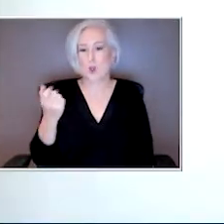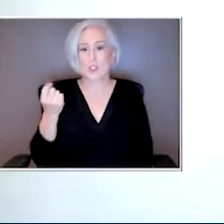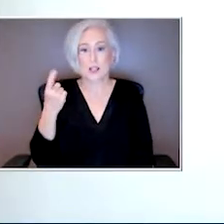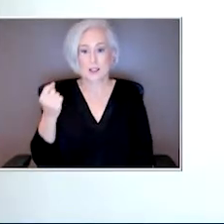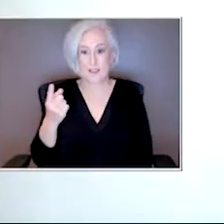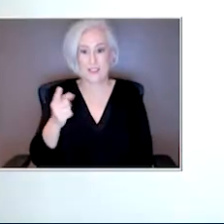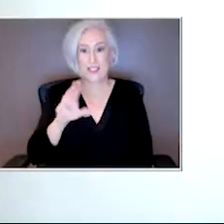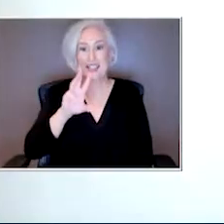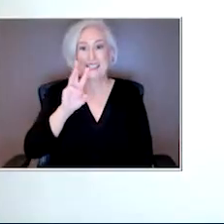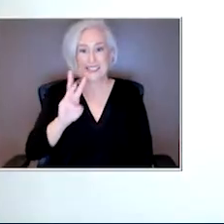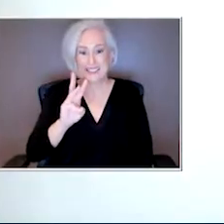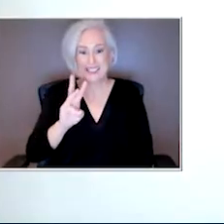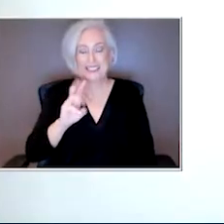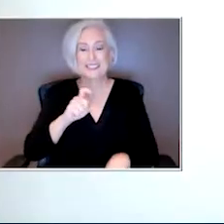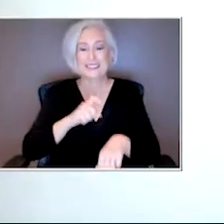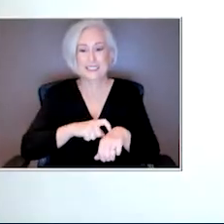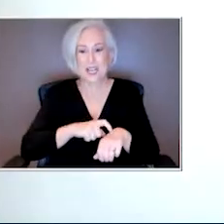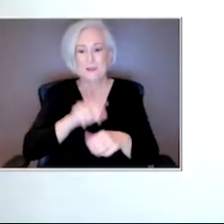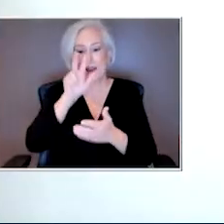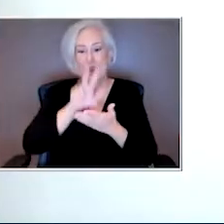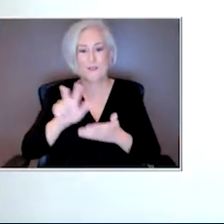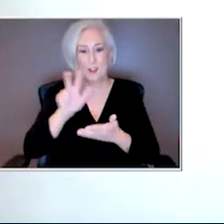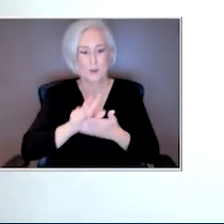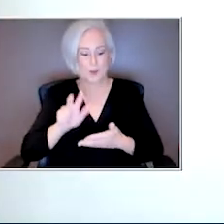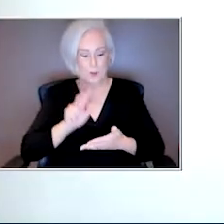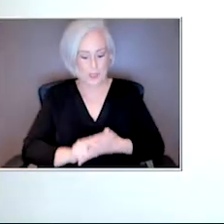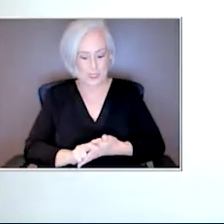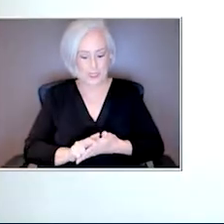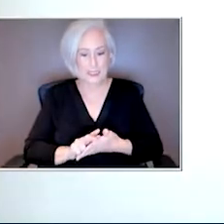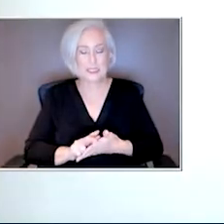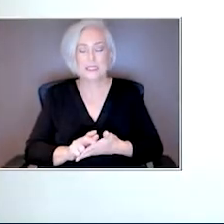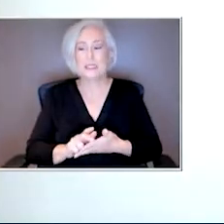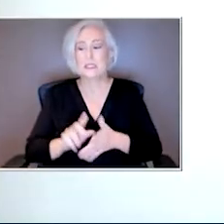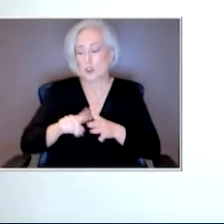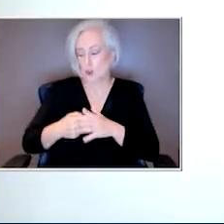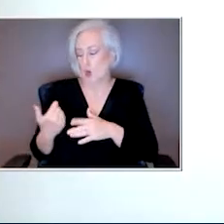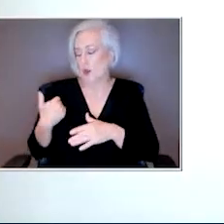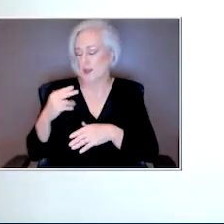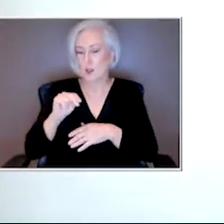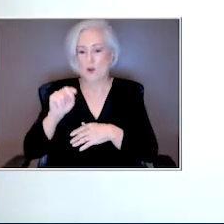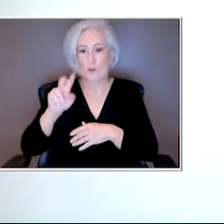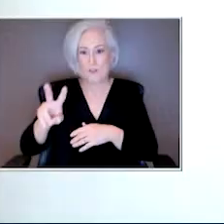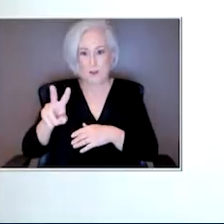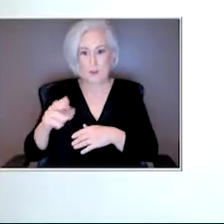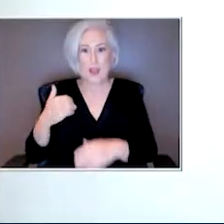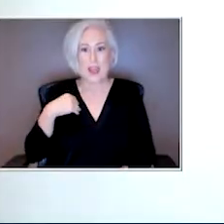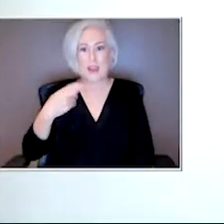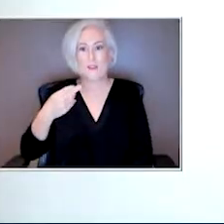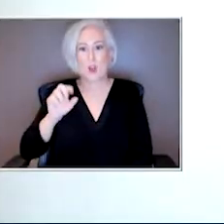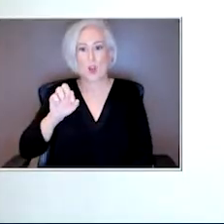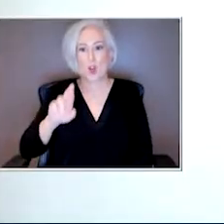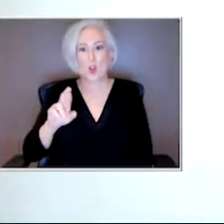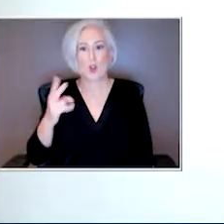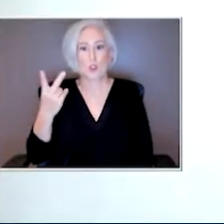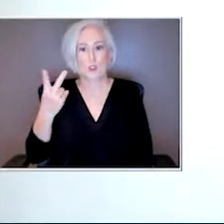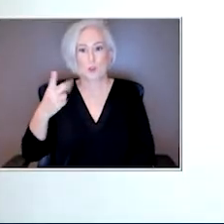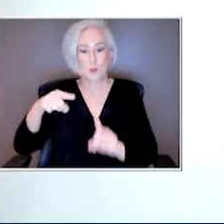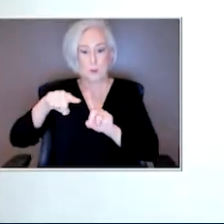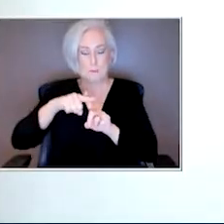3 weeks. I started last November, and then I have HER2 positive status. So I'll